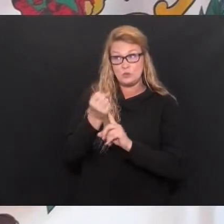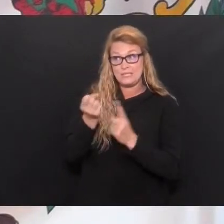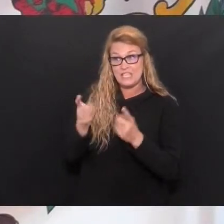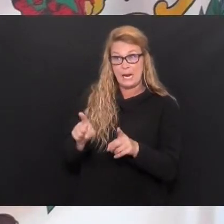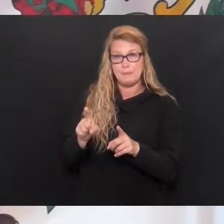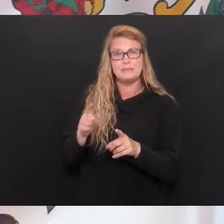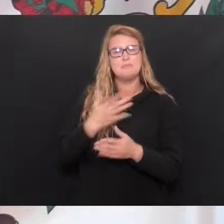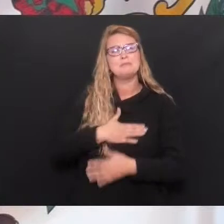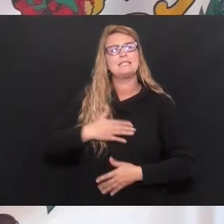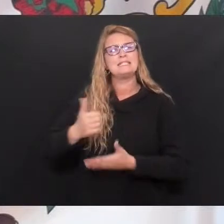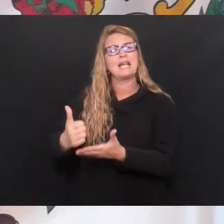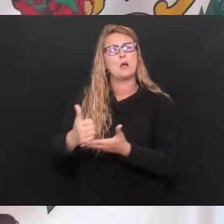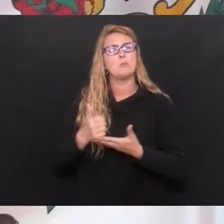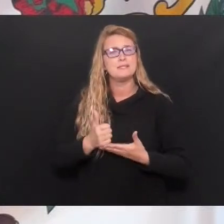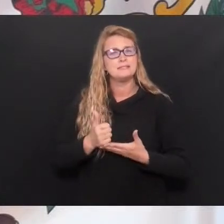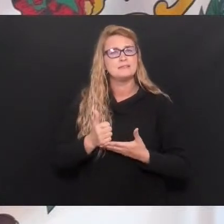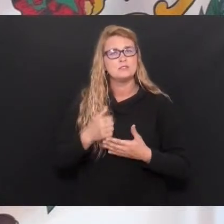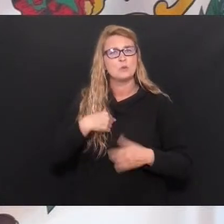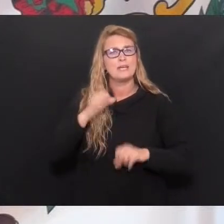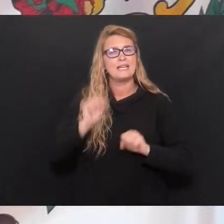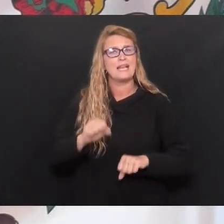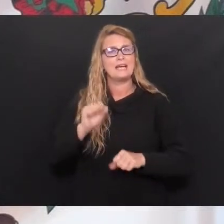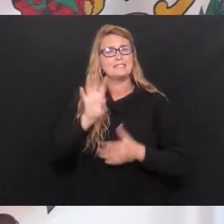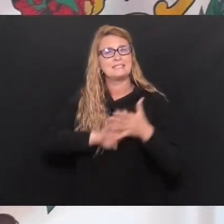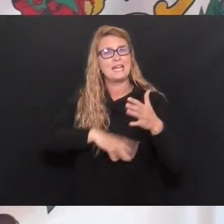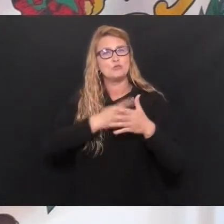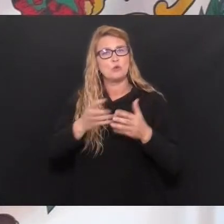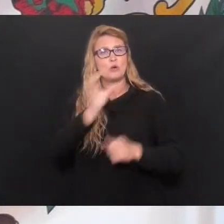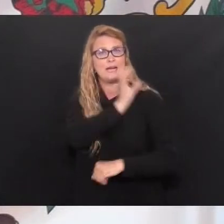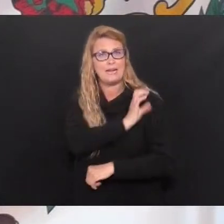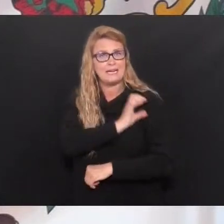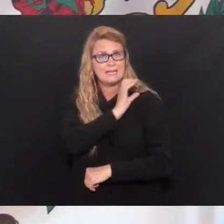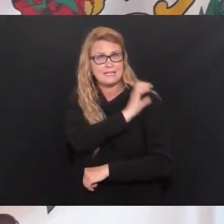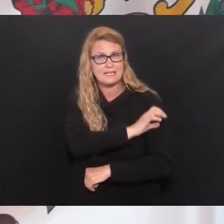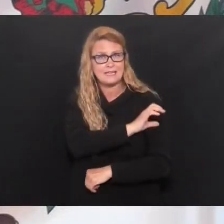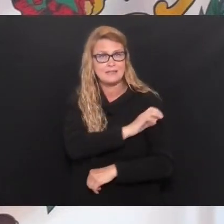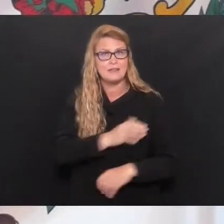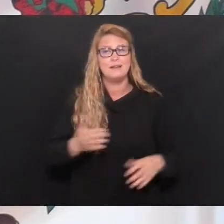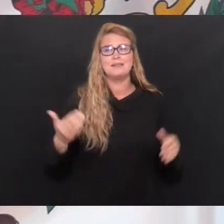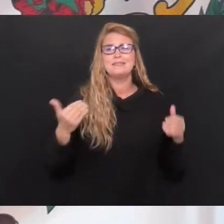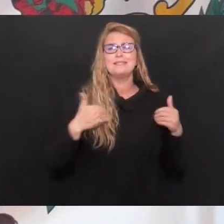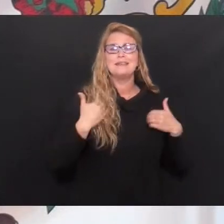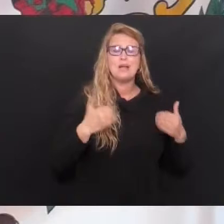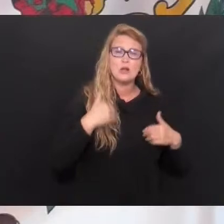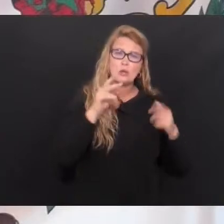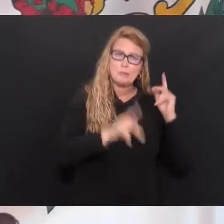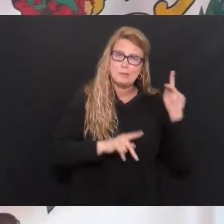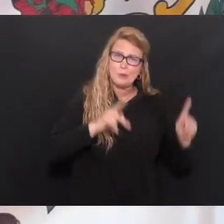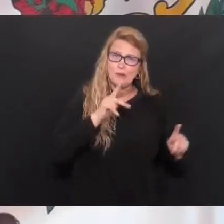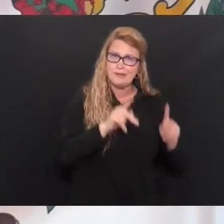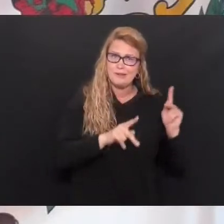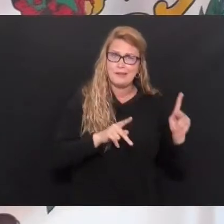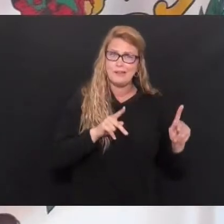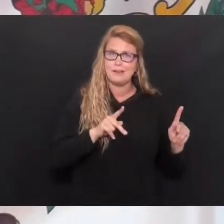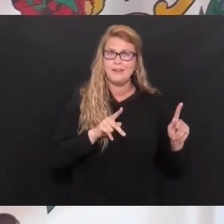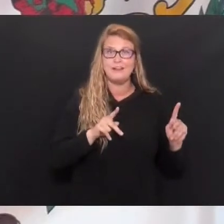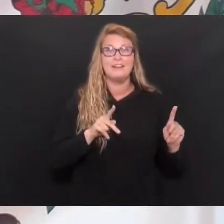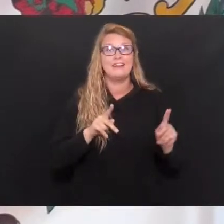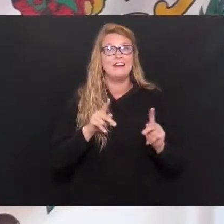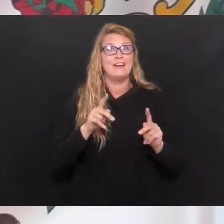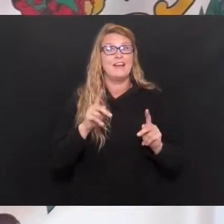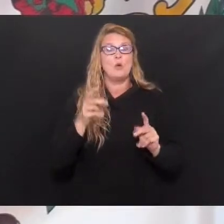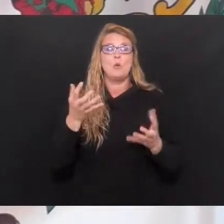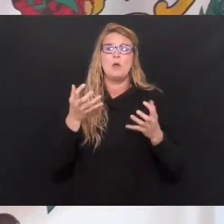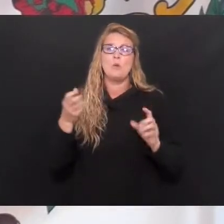just help us to be able to schedule the clinics. Please help us with the younger people. Please help us